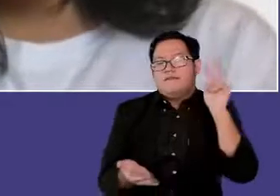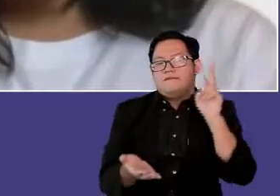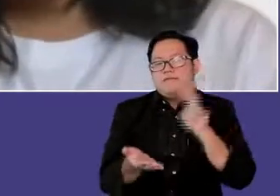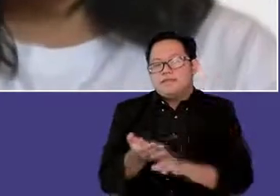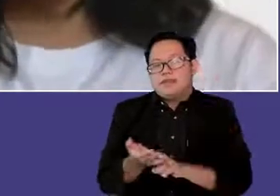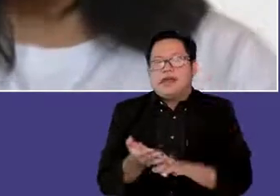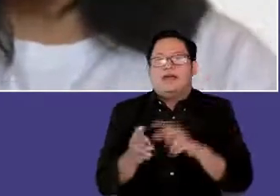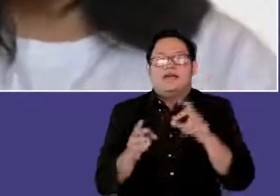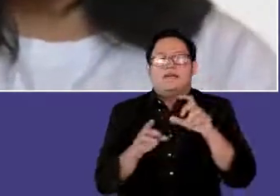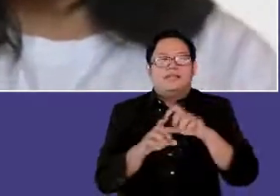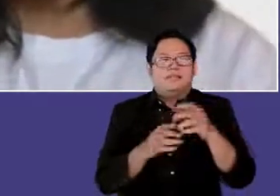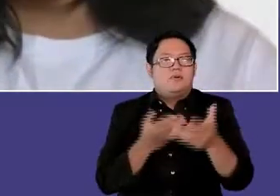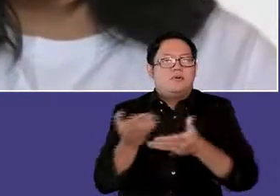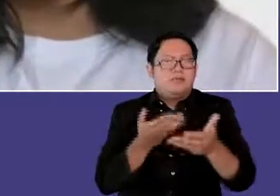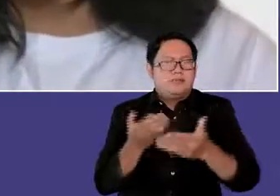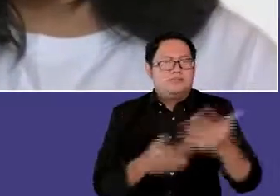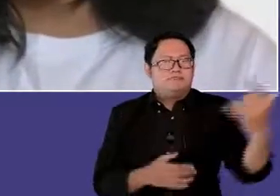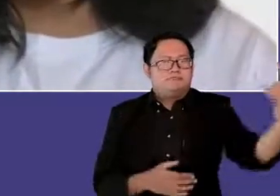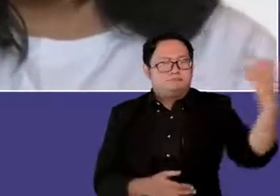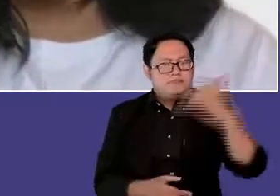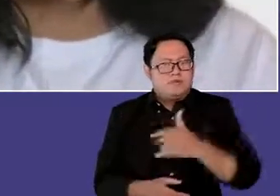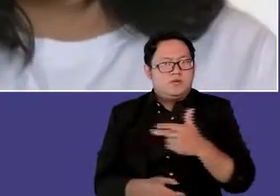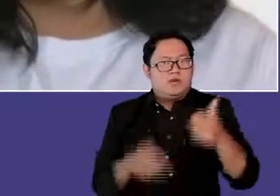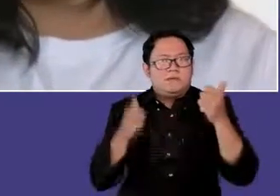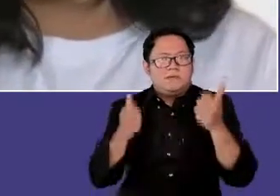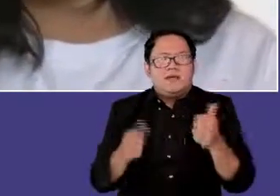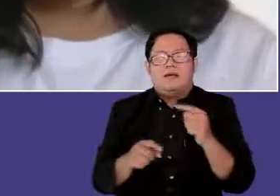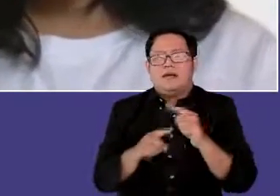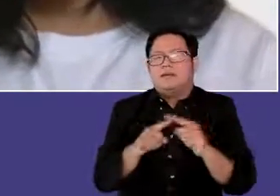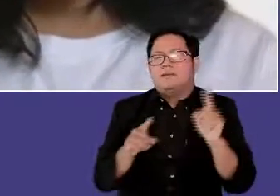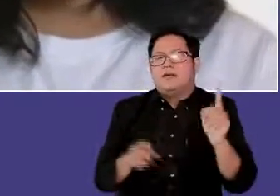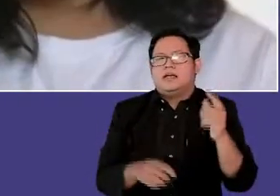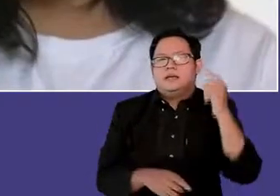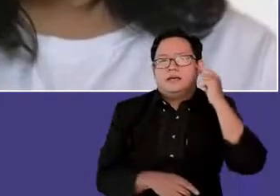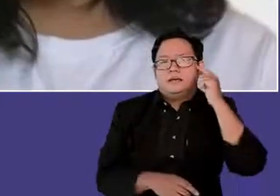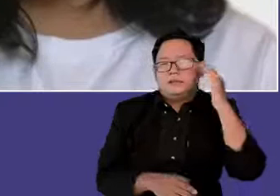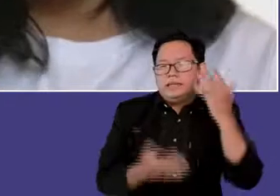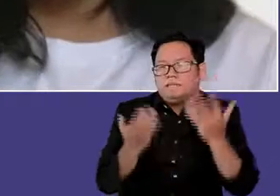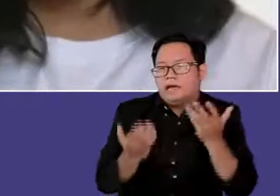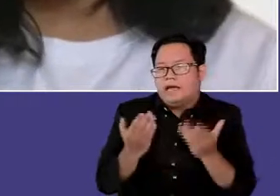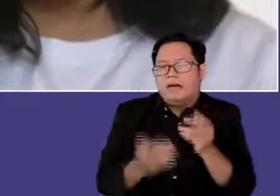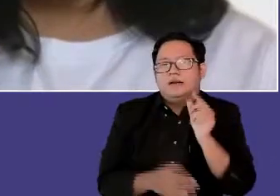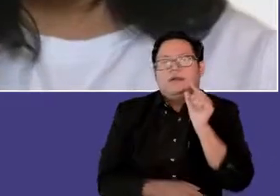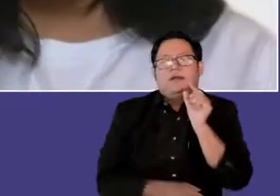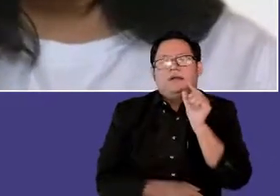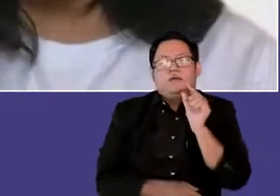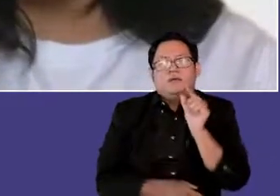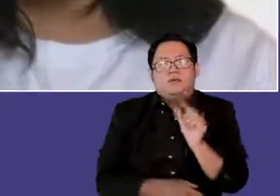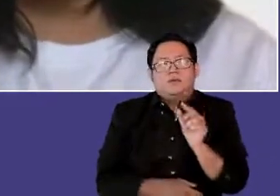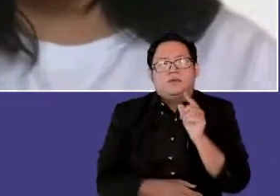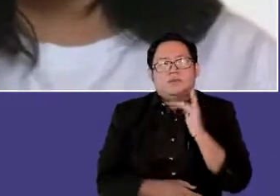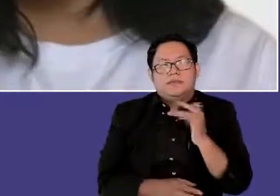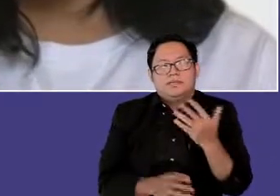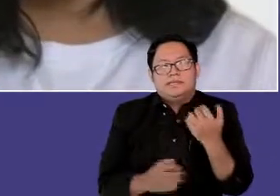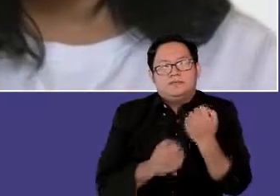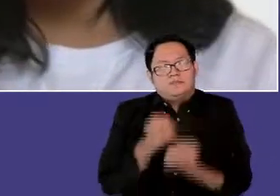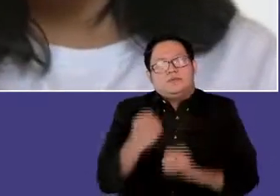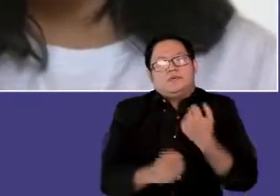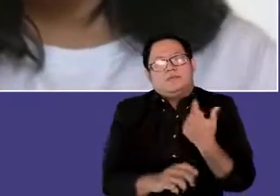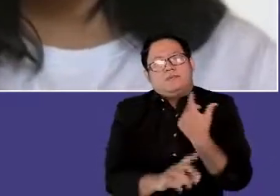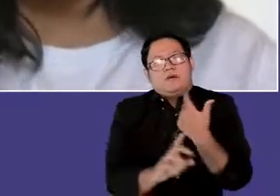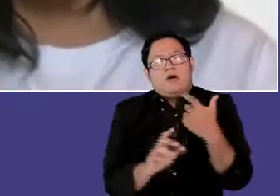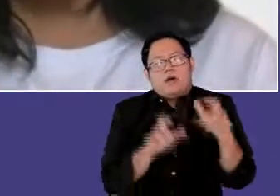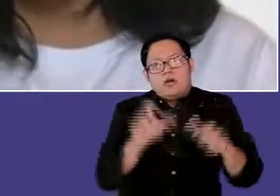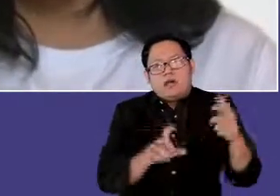Indonesia. Is there consideration of level of vaccination, either it's